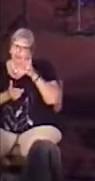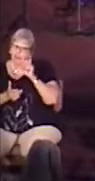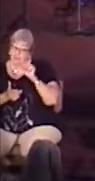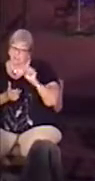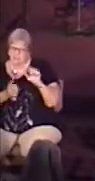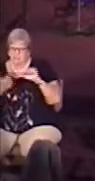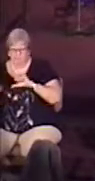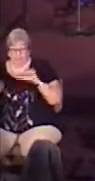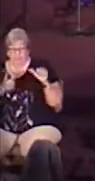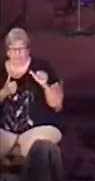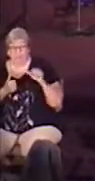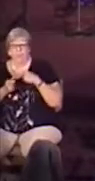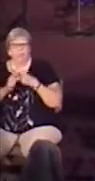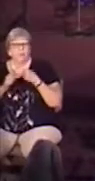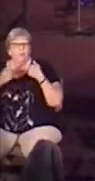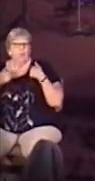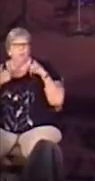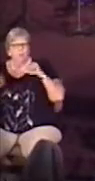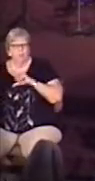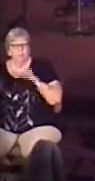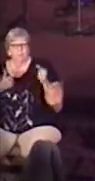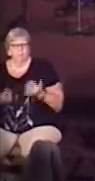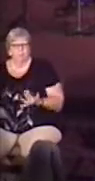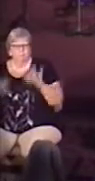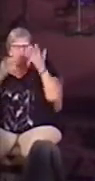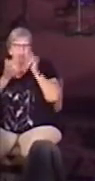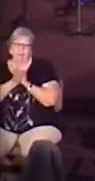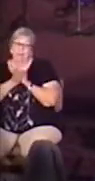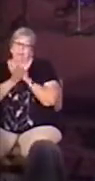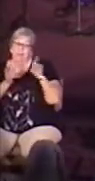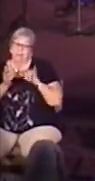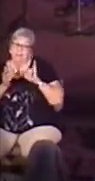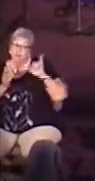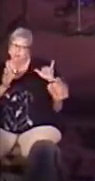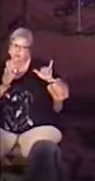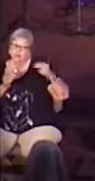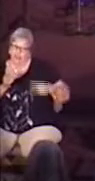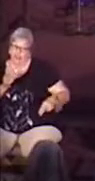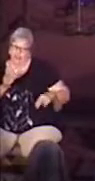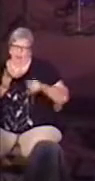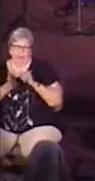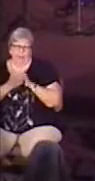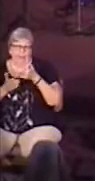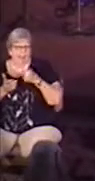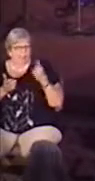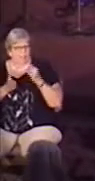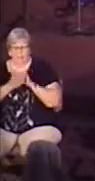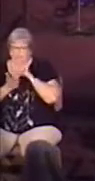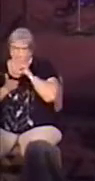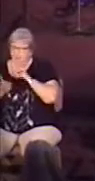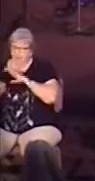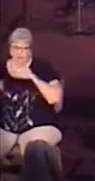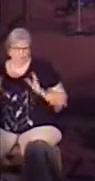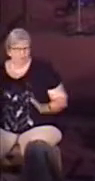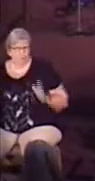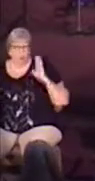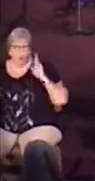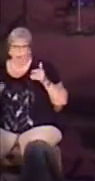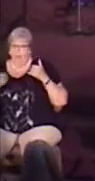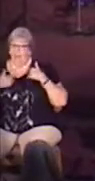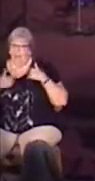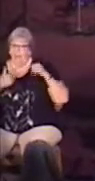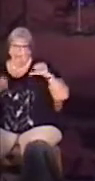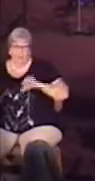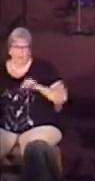got the baptism of fire. That is eternal hell, which anyone who is not a Christian will undergo, that total immersion of fire. You've